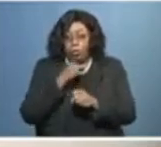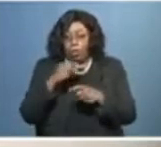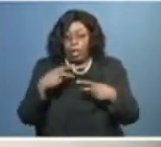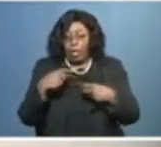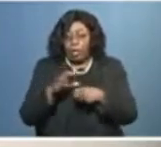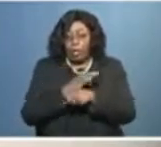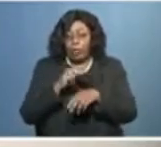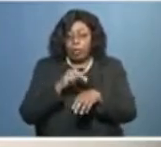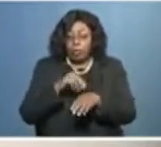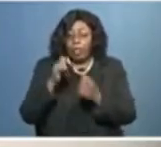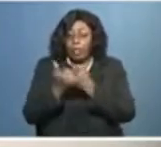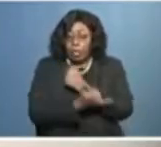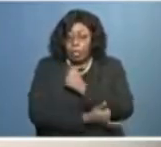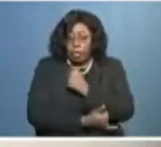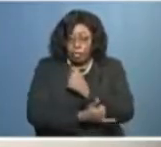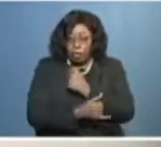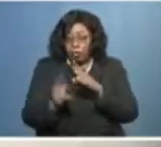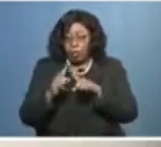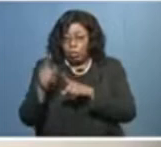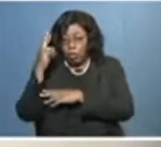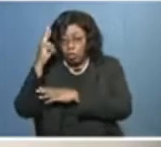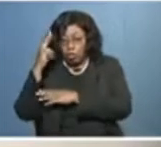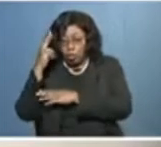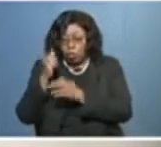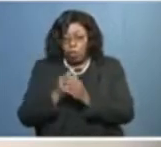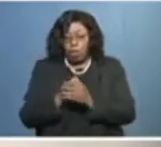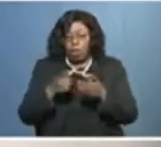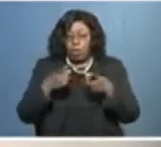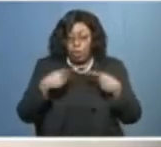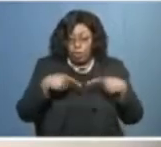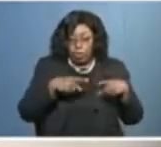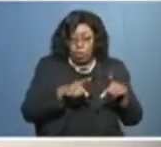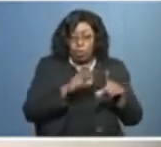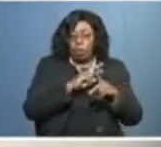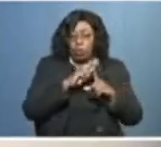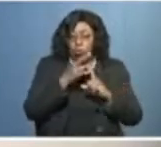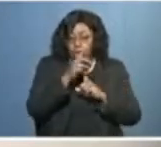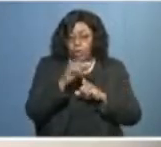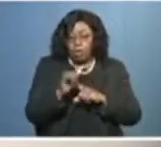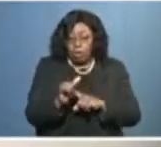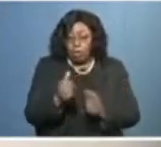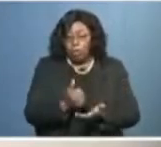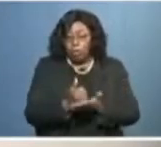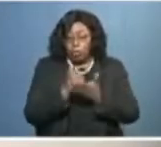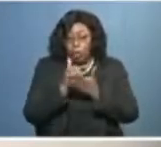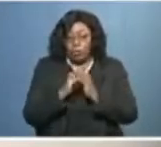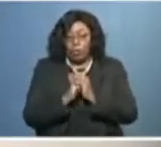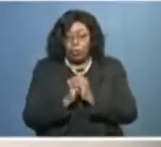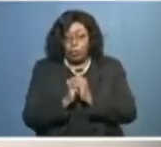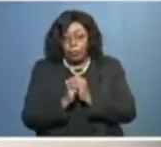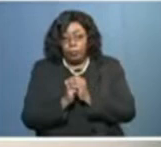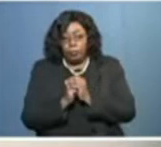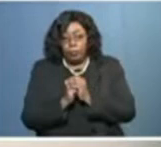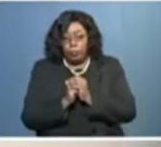in the country for a variety of reasons. We've had to tap into some of our regional neighbors to help supplement that shortage. But we want to bring